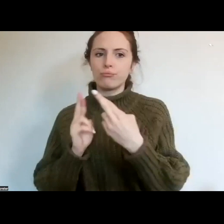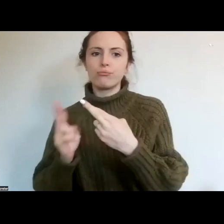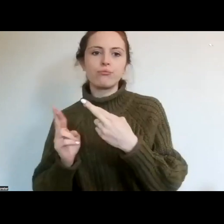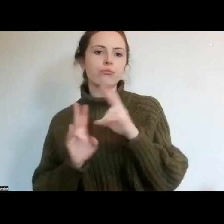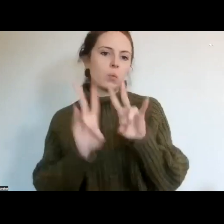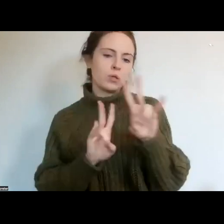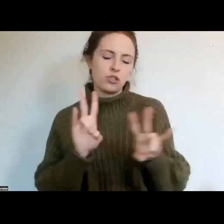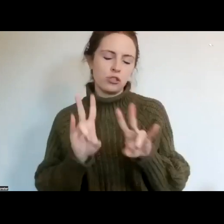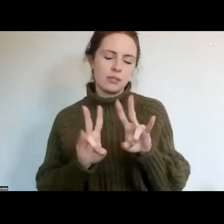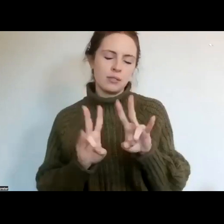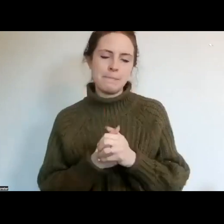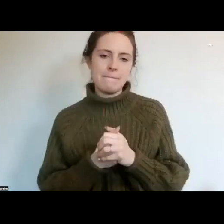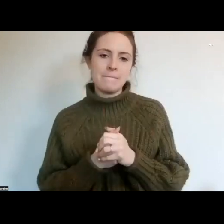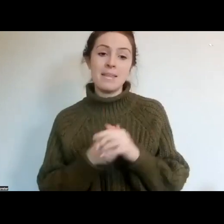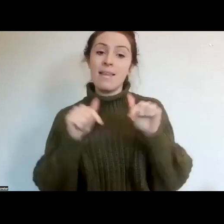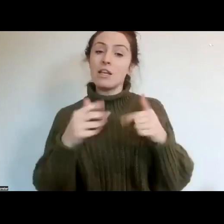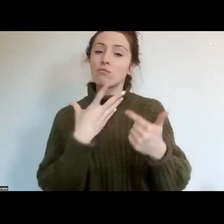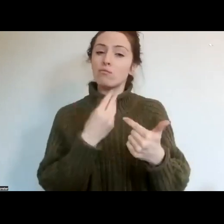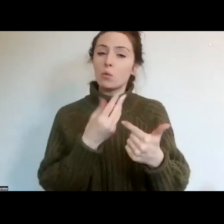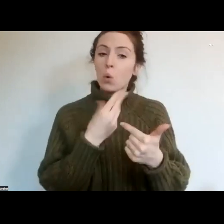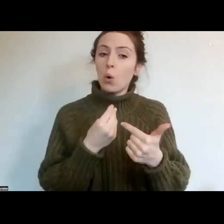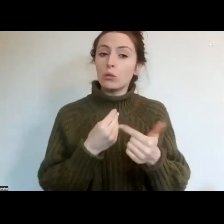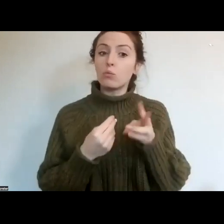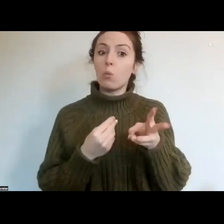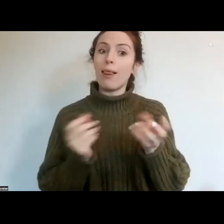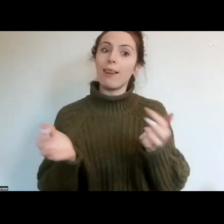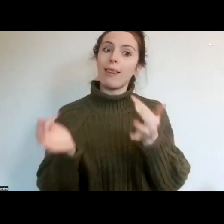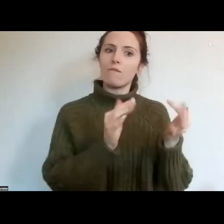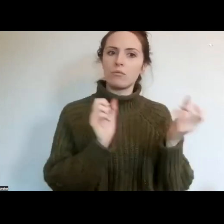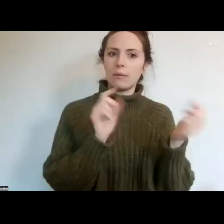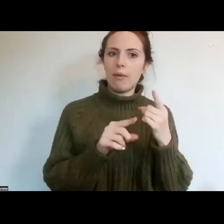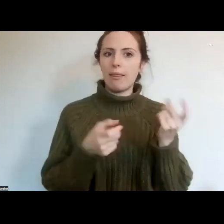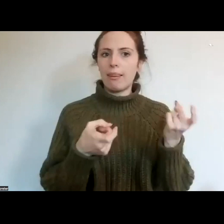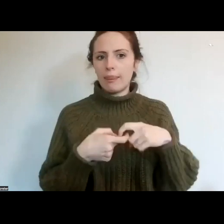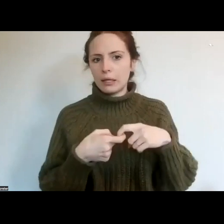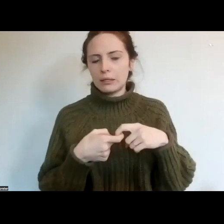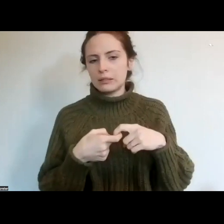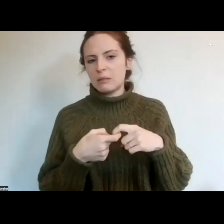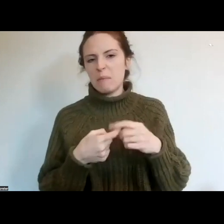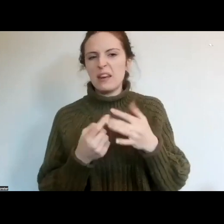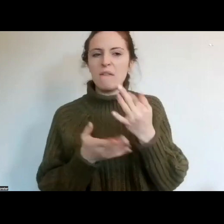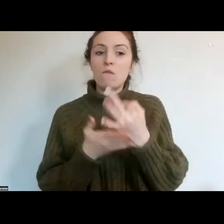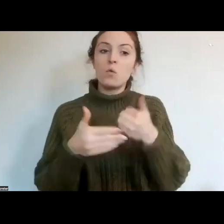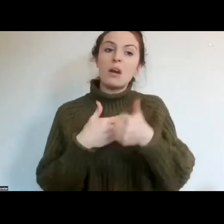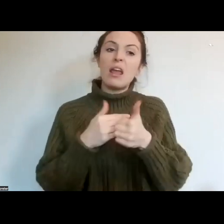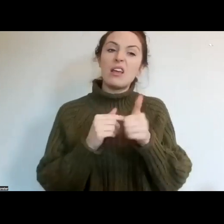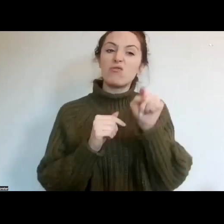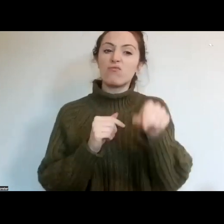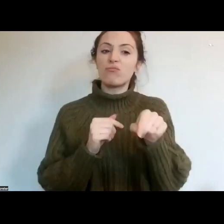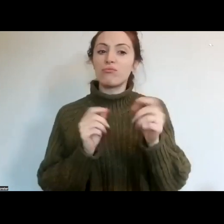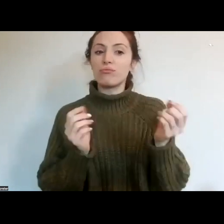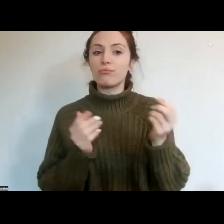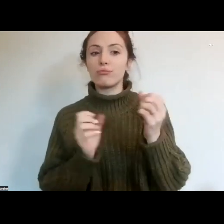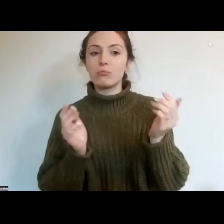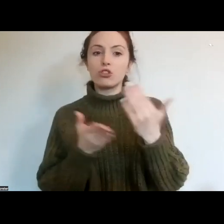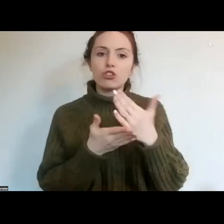webinar is being recorded, so we will email you with a link afterwards in a couple of days so that you can share with any colleagues